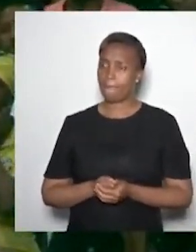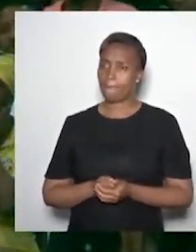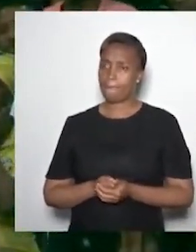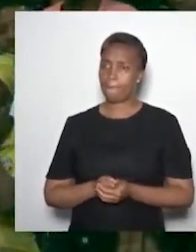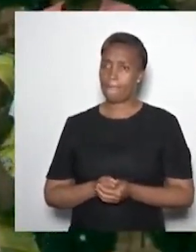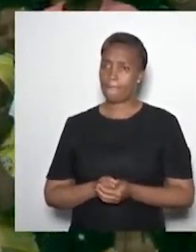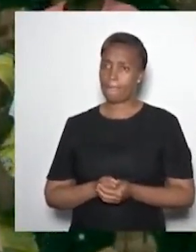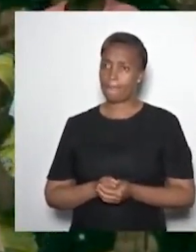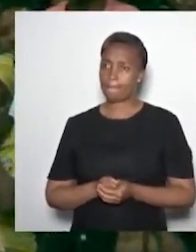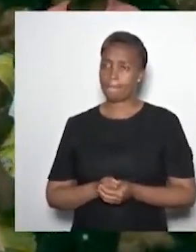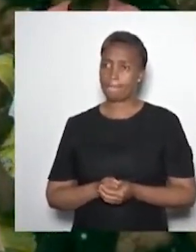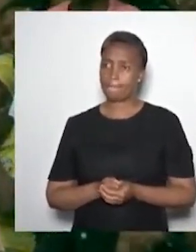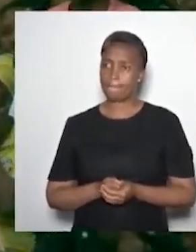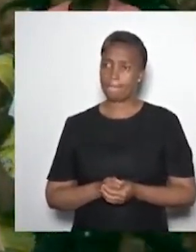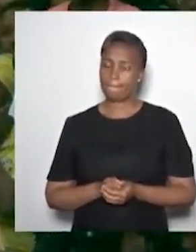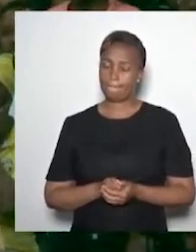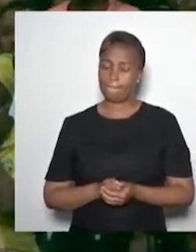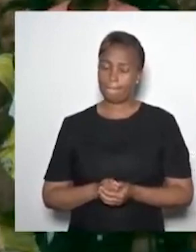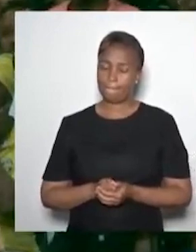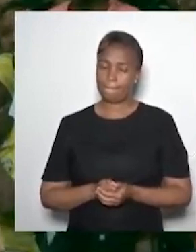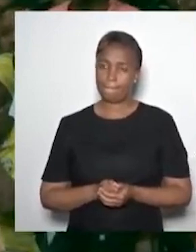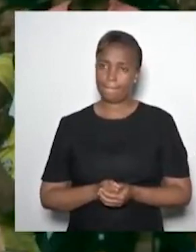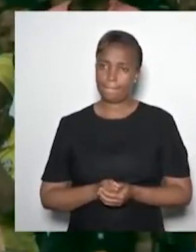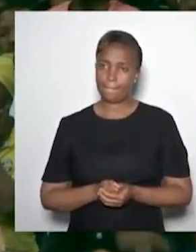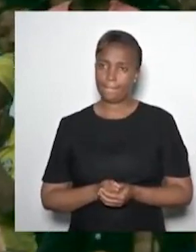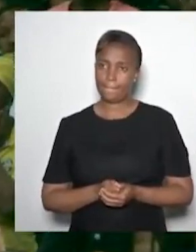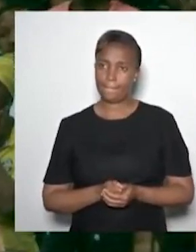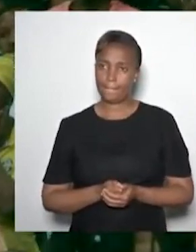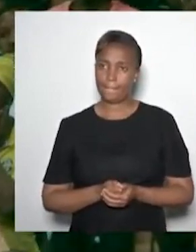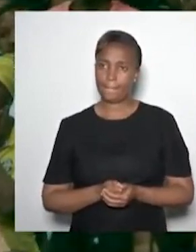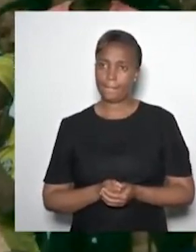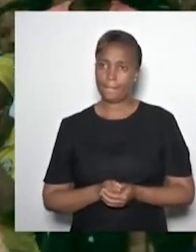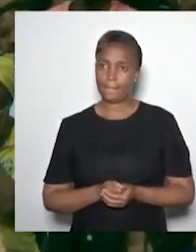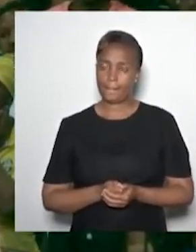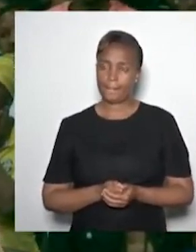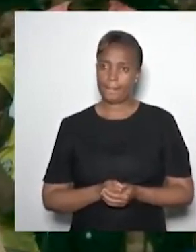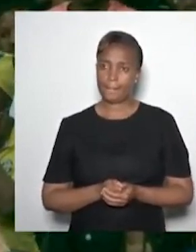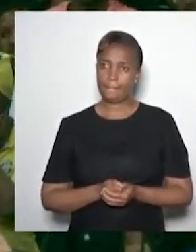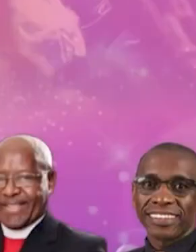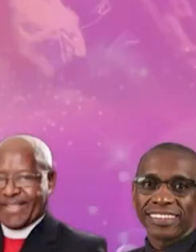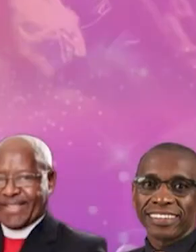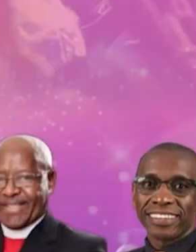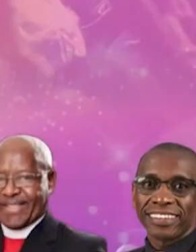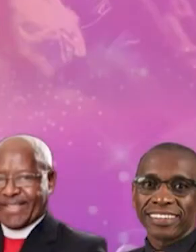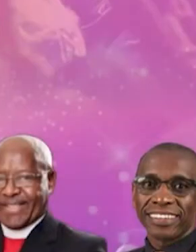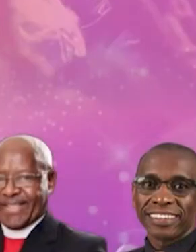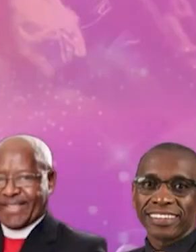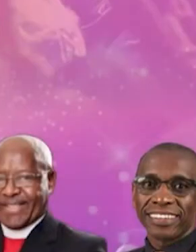presentation, Mfundisi Zweli will come and close in a word of prayer. God bless you all.